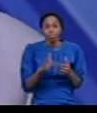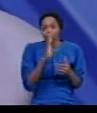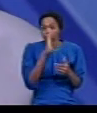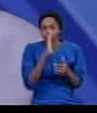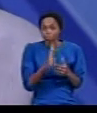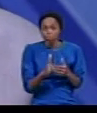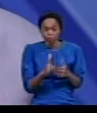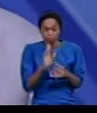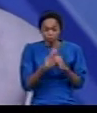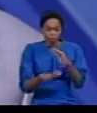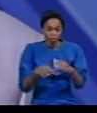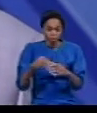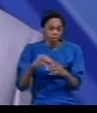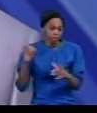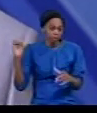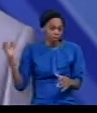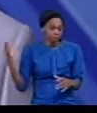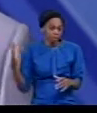church?